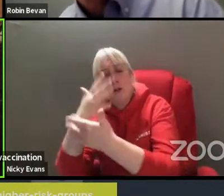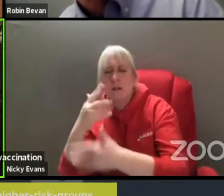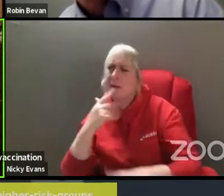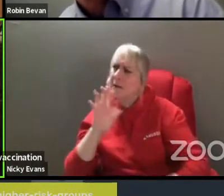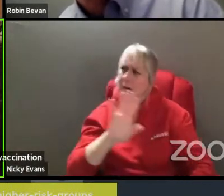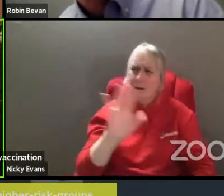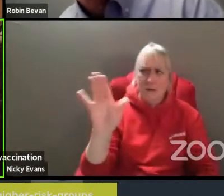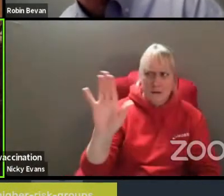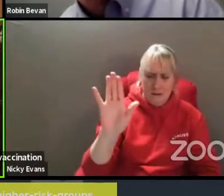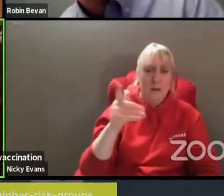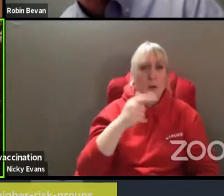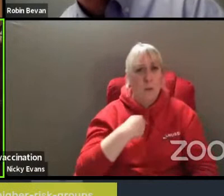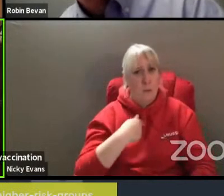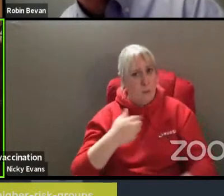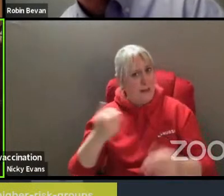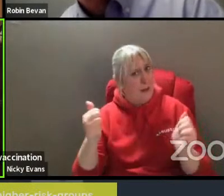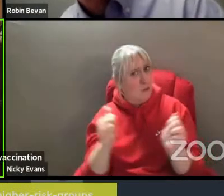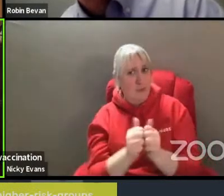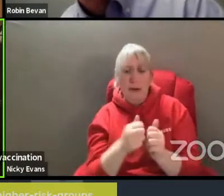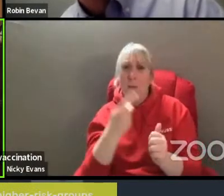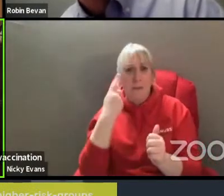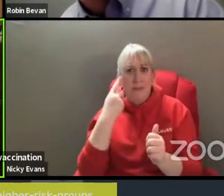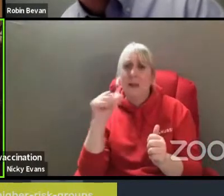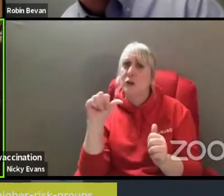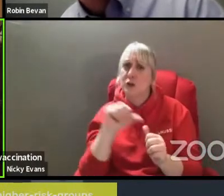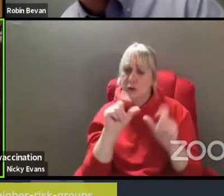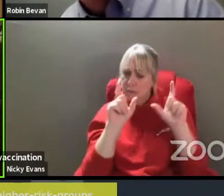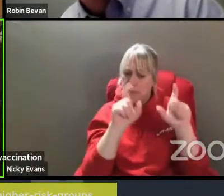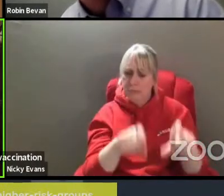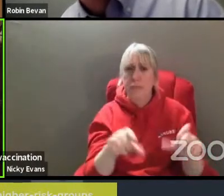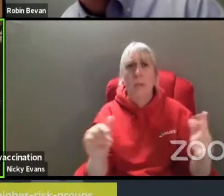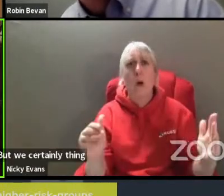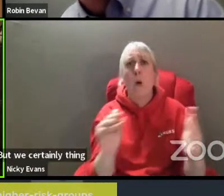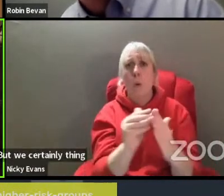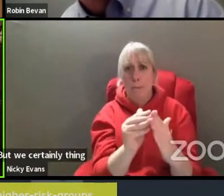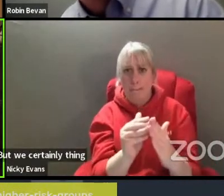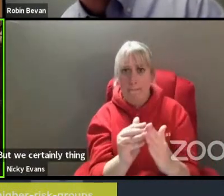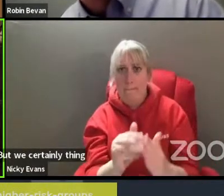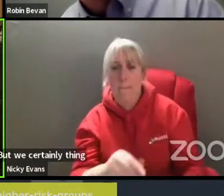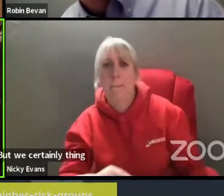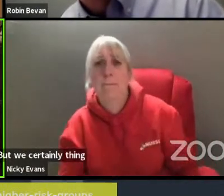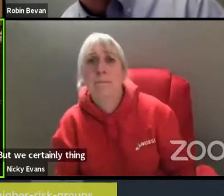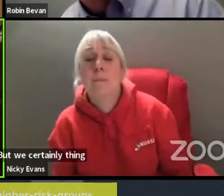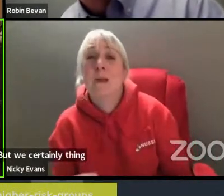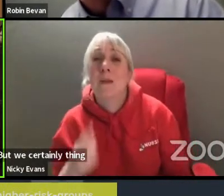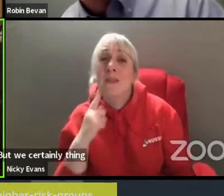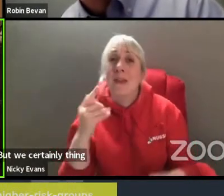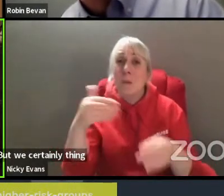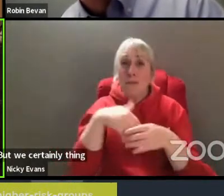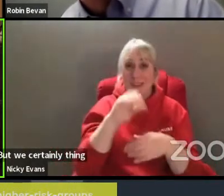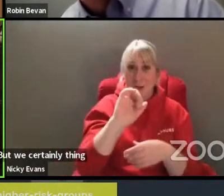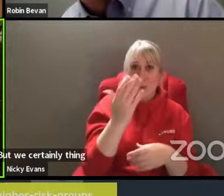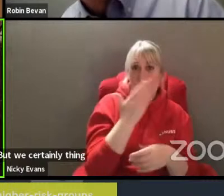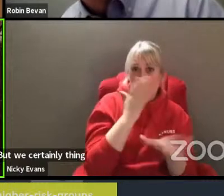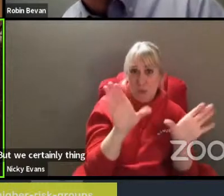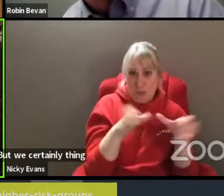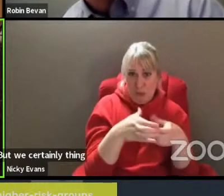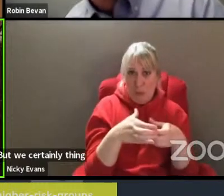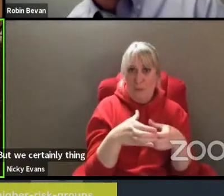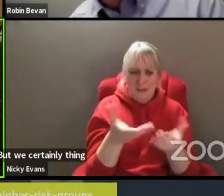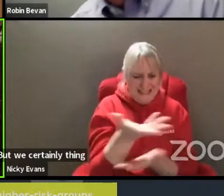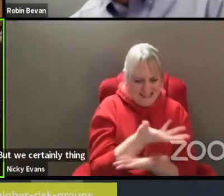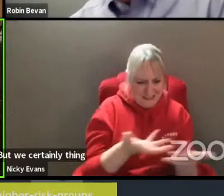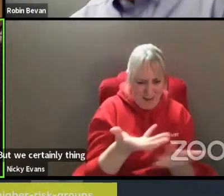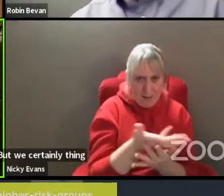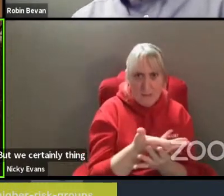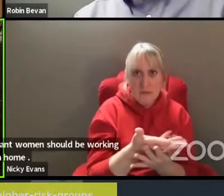in lots and lots of institutions. So we would like you to, in your school groups, to discuss that, to go to the head teacher and say, how